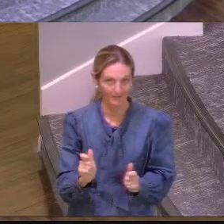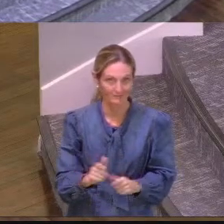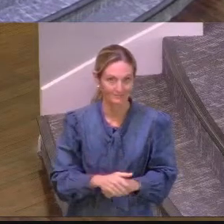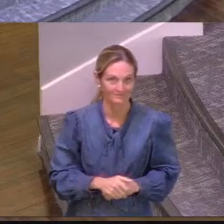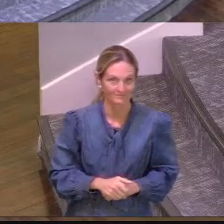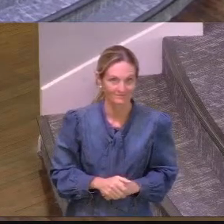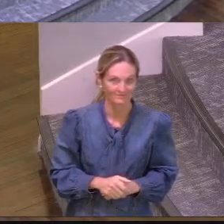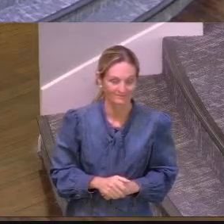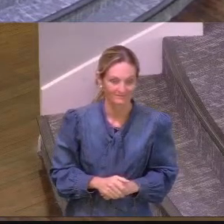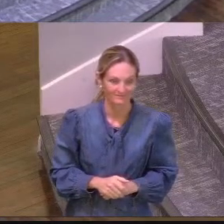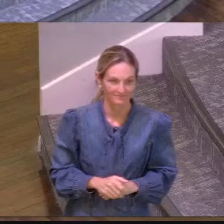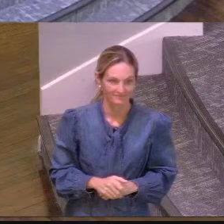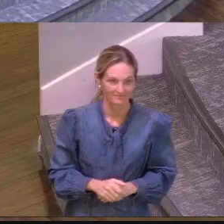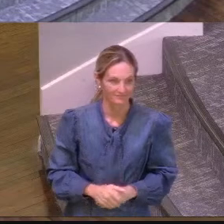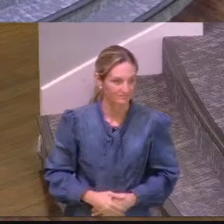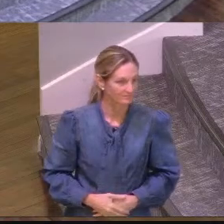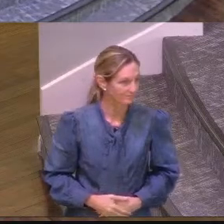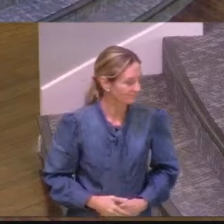Amazing.